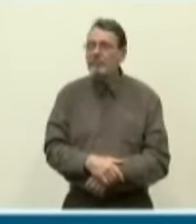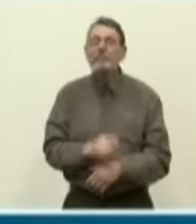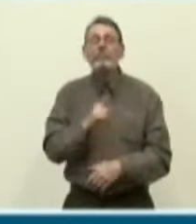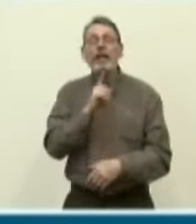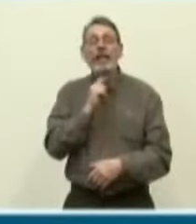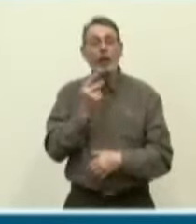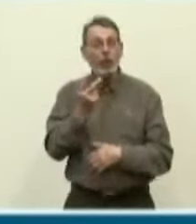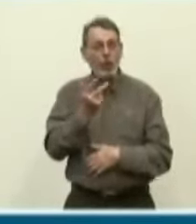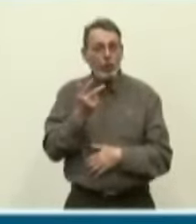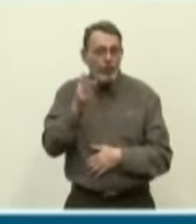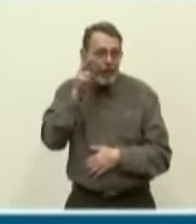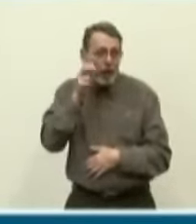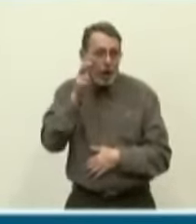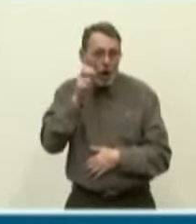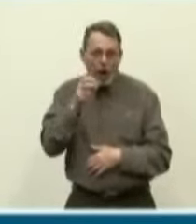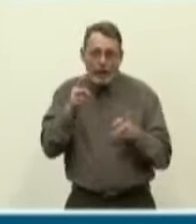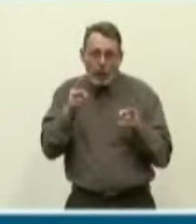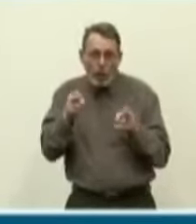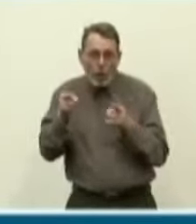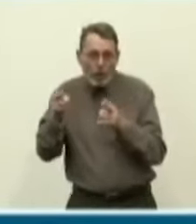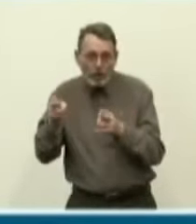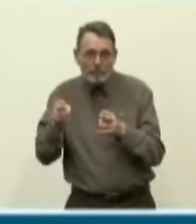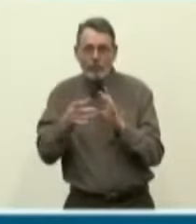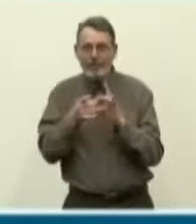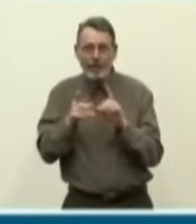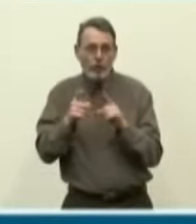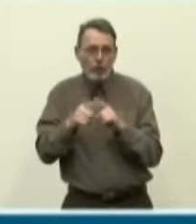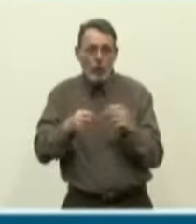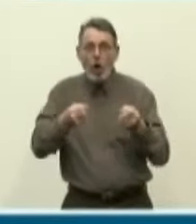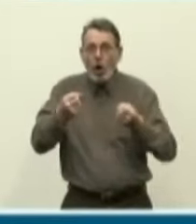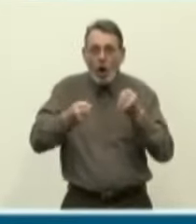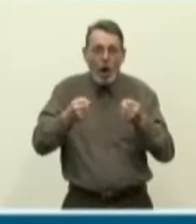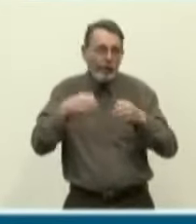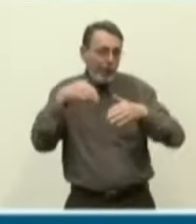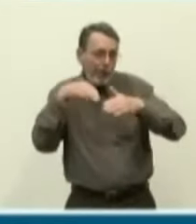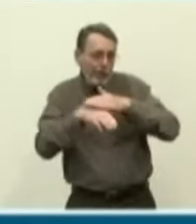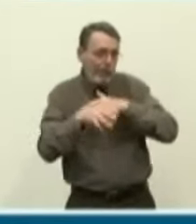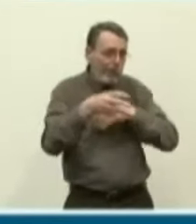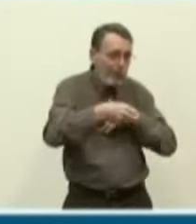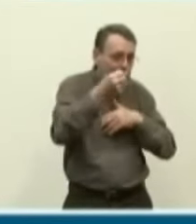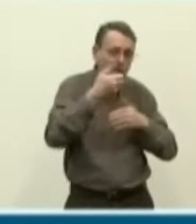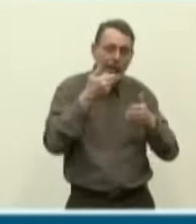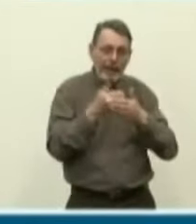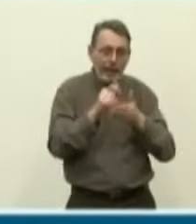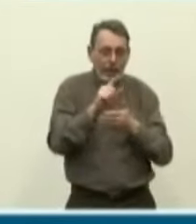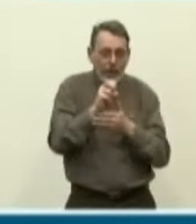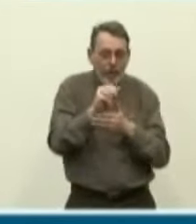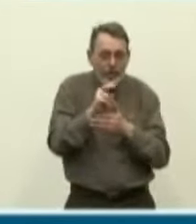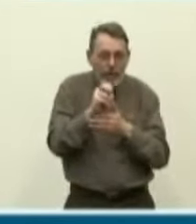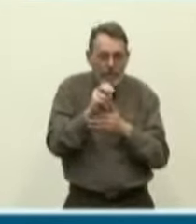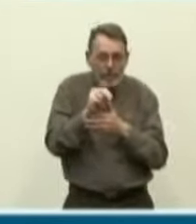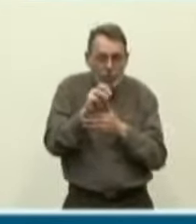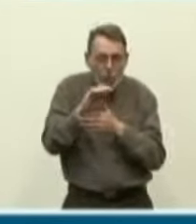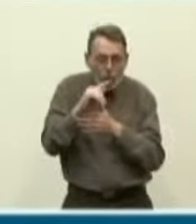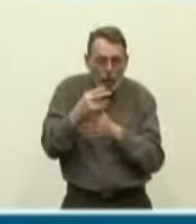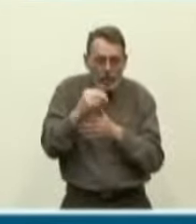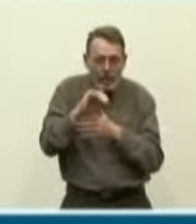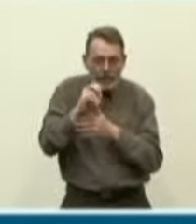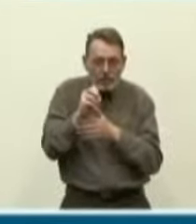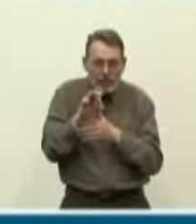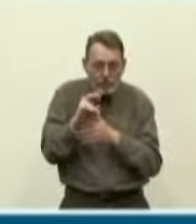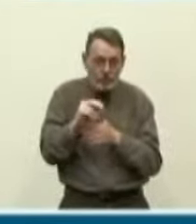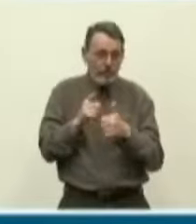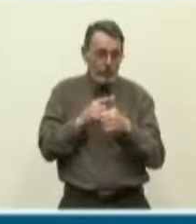Three audio clips related to auto burglaries near Leavenworth and Jefferson Streets. The first is a 911 call reporting an